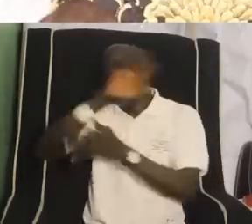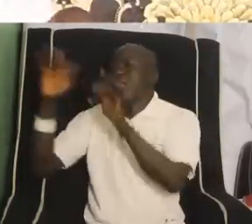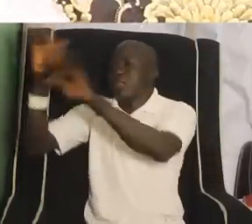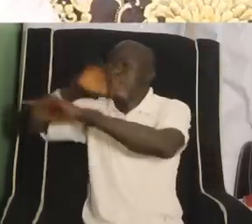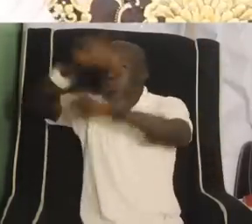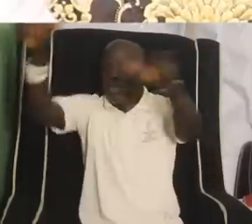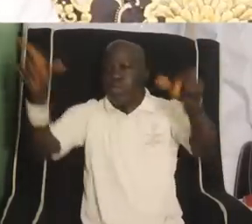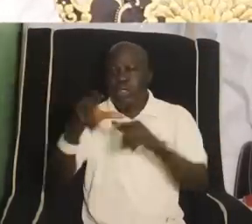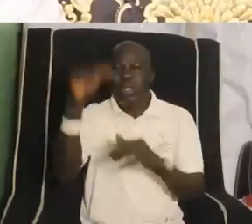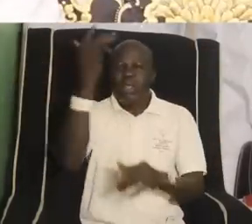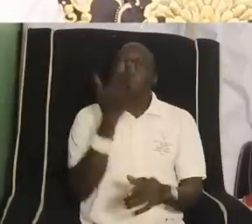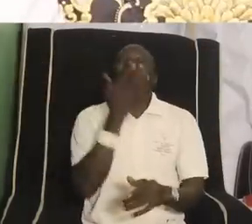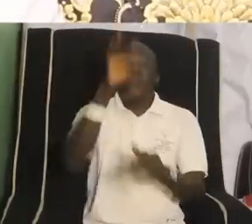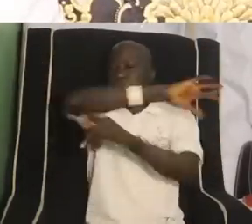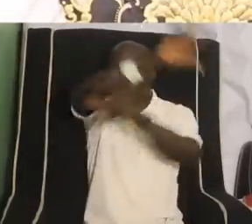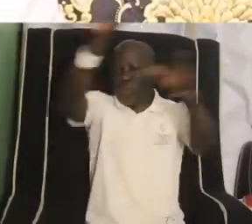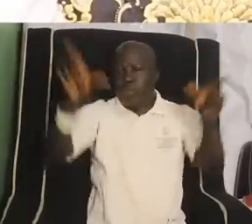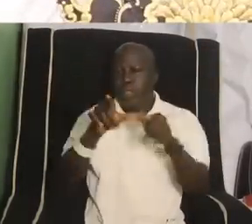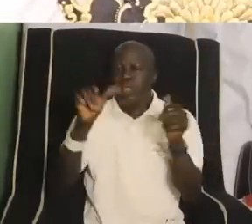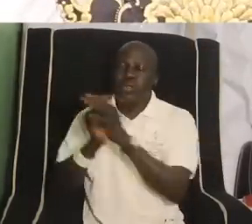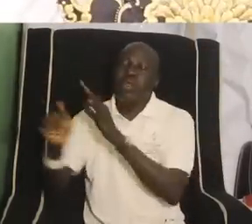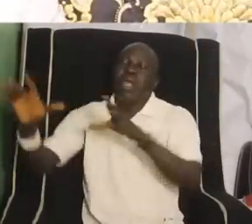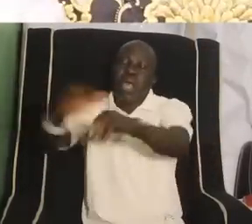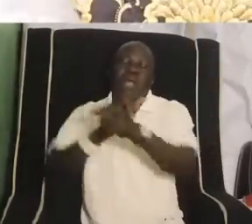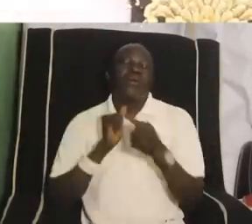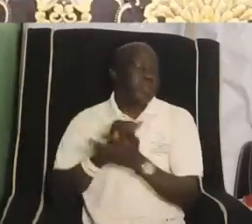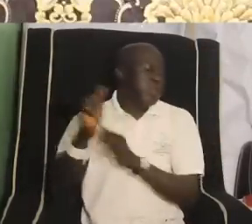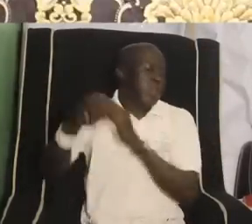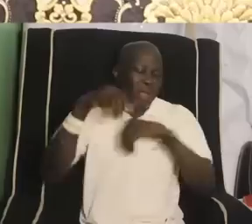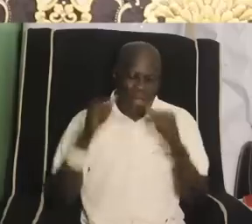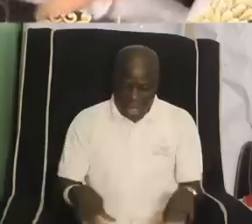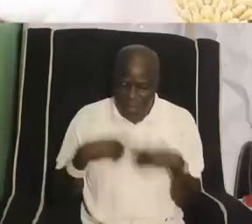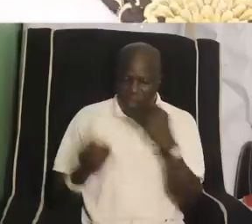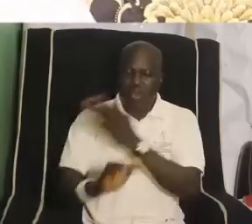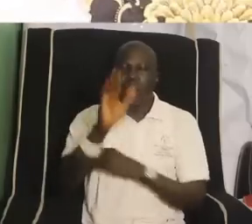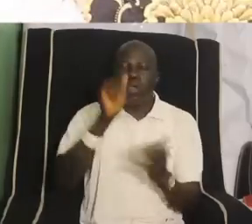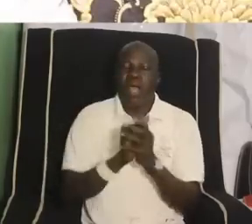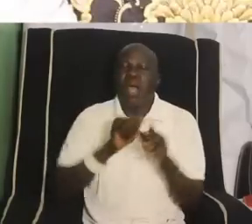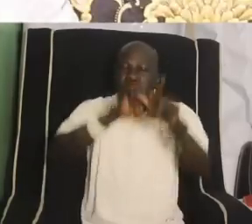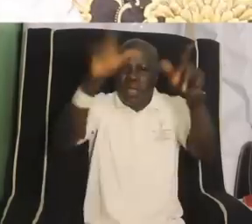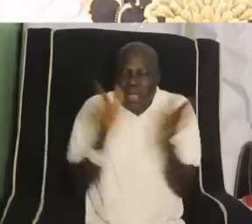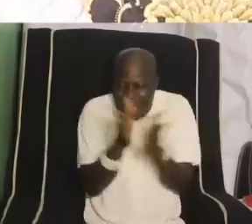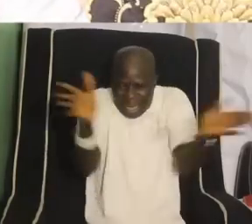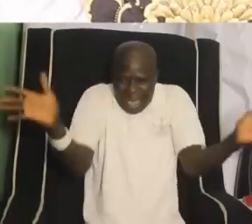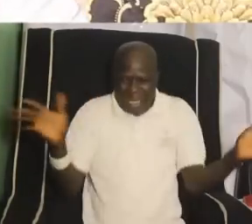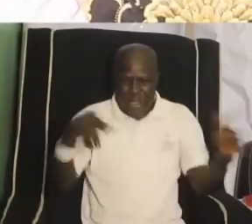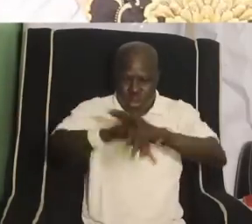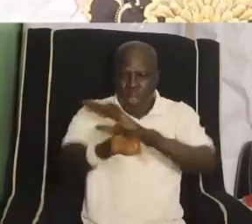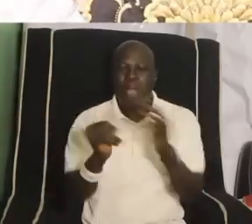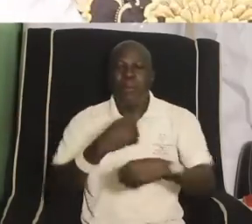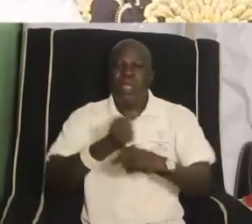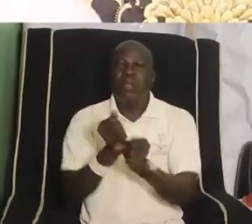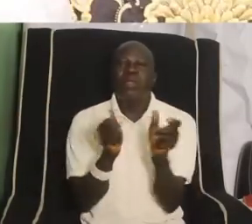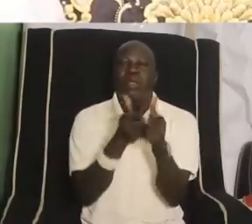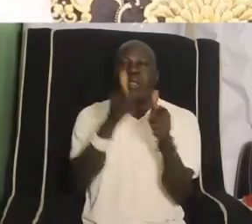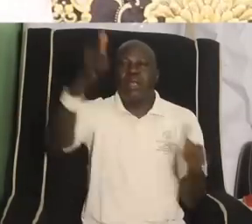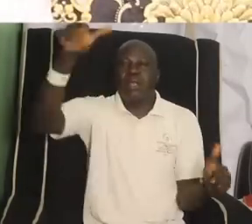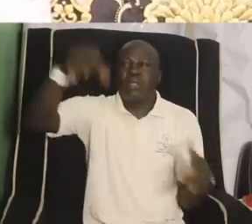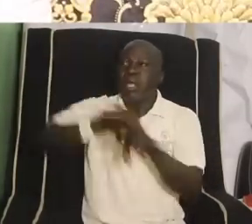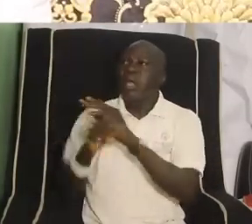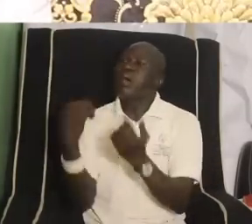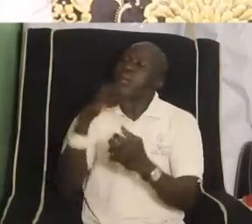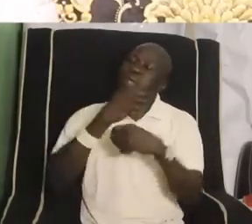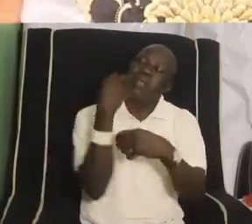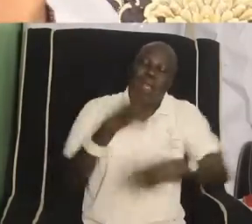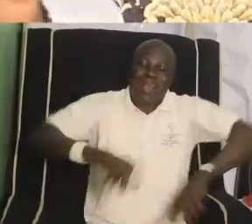will locate you, favor will locate you, power of the living God will enlarge you. I will make you